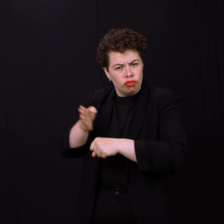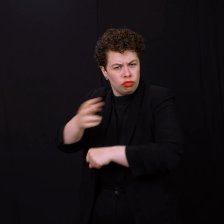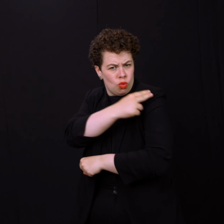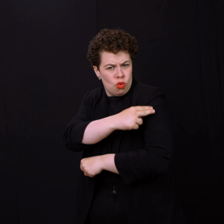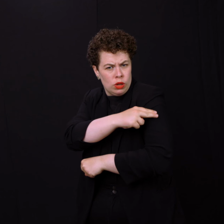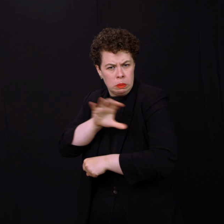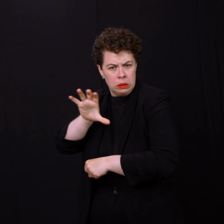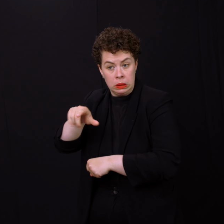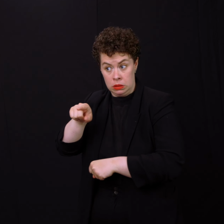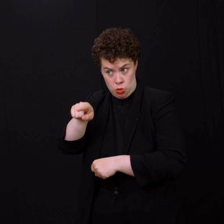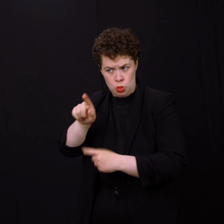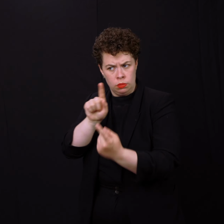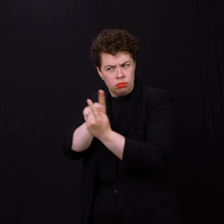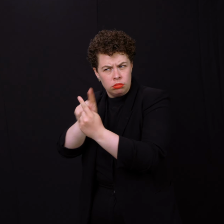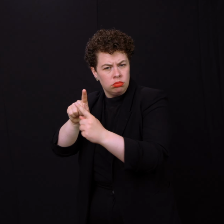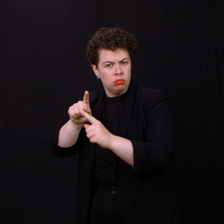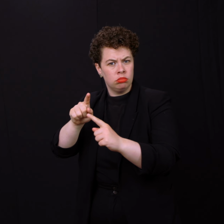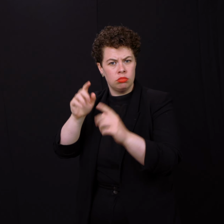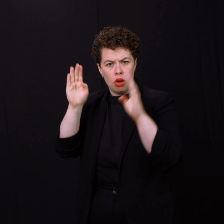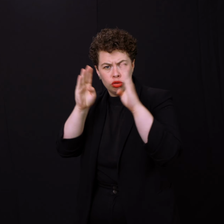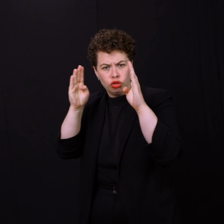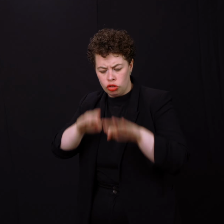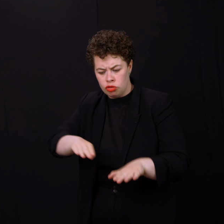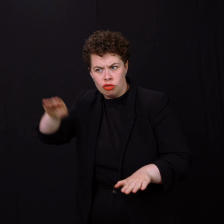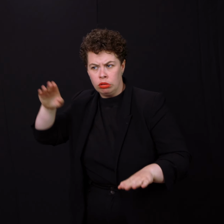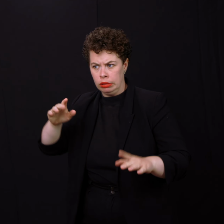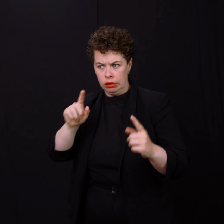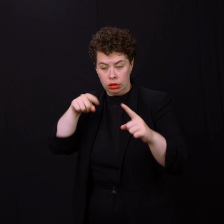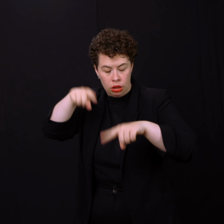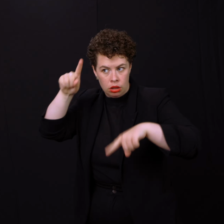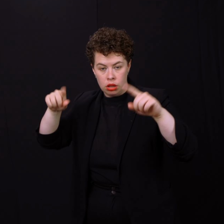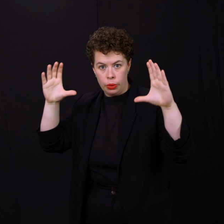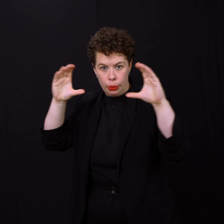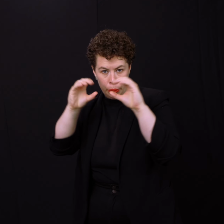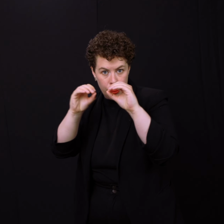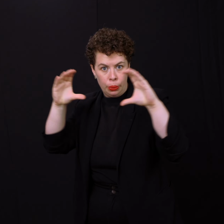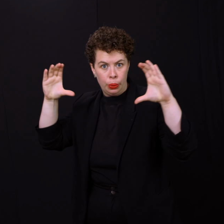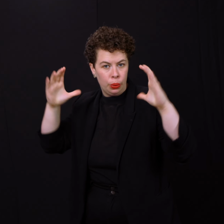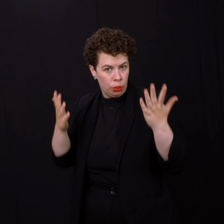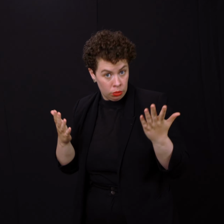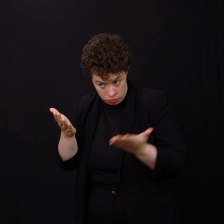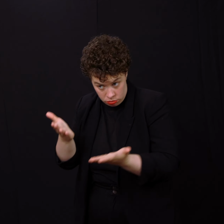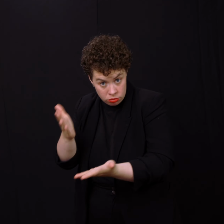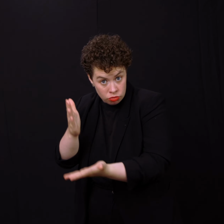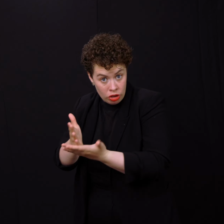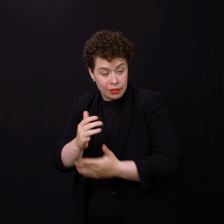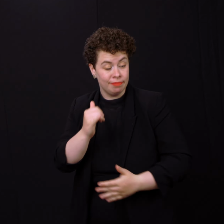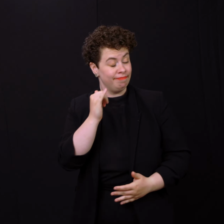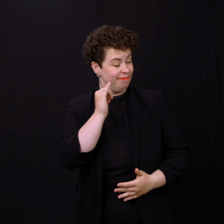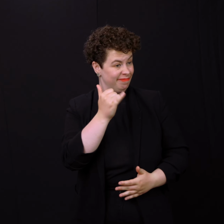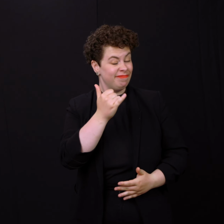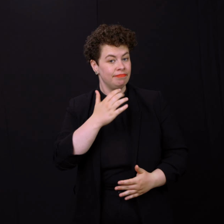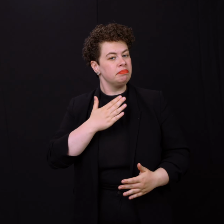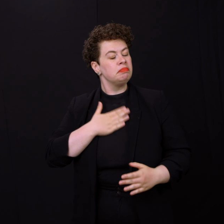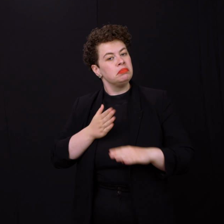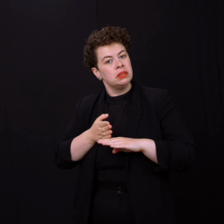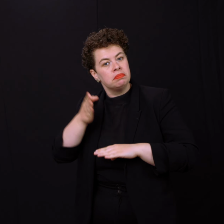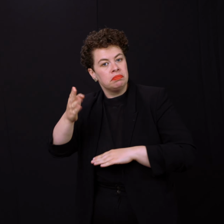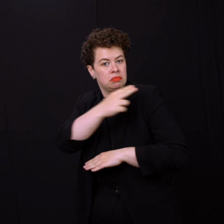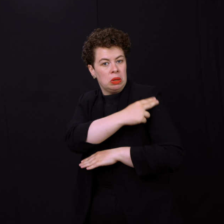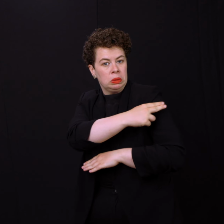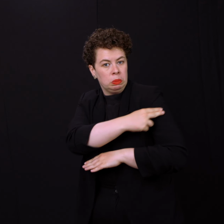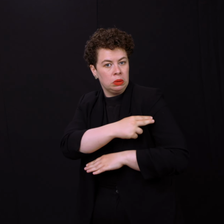syndrome patients with varying degrees of vision loss, don't you? Absolutely. So in my clinical practice, I see children